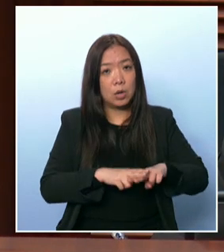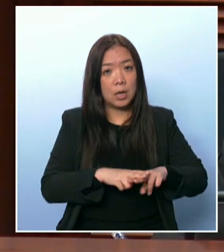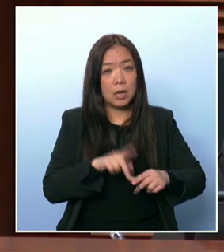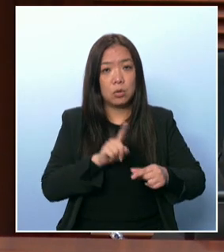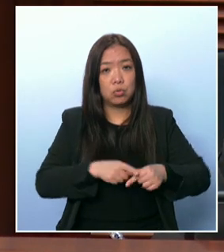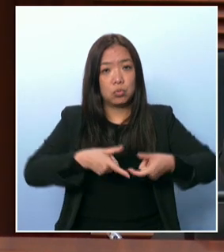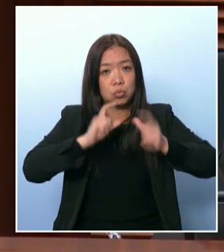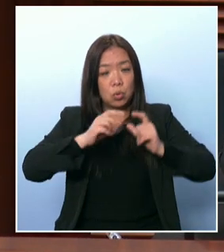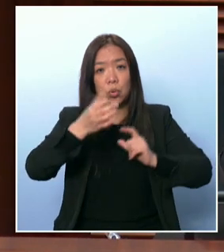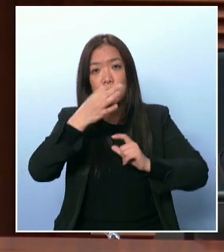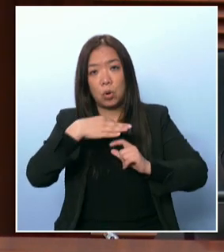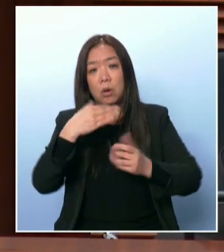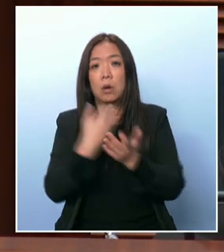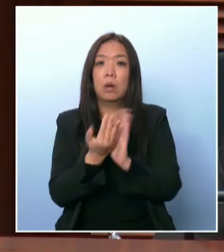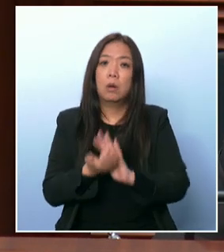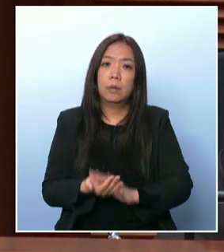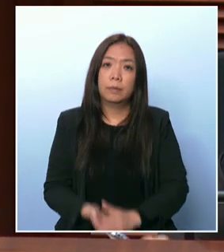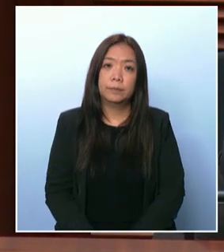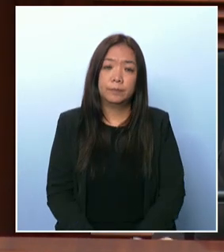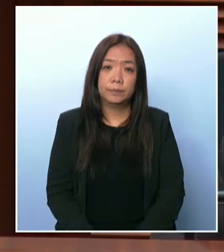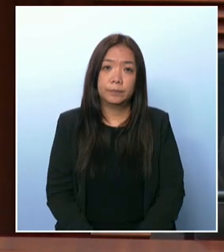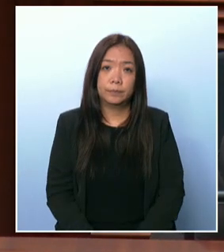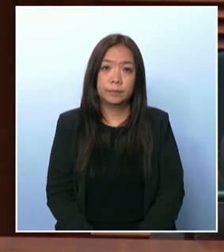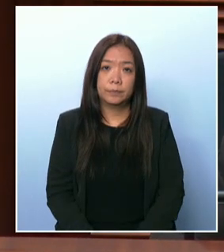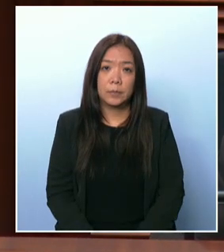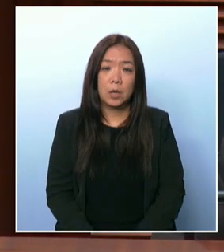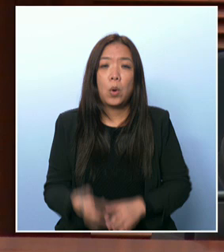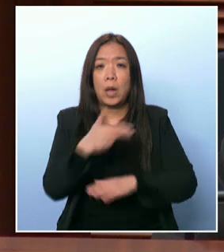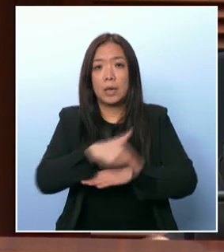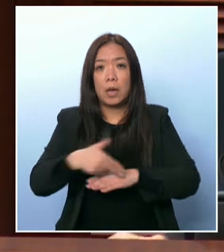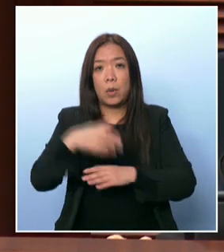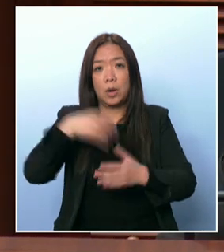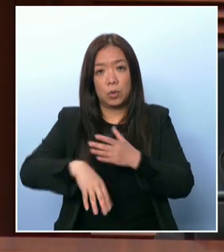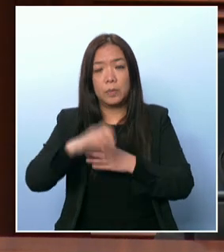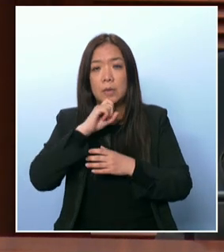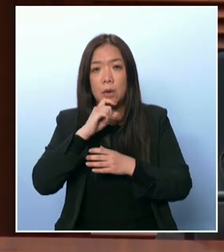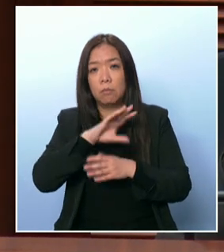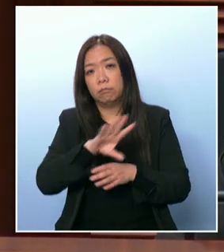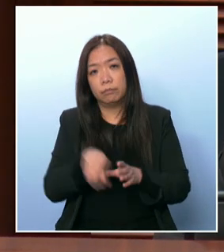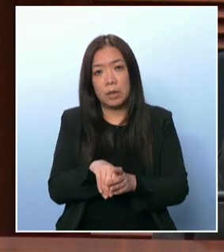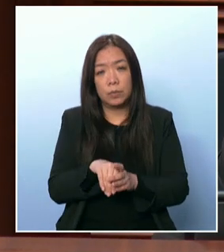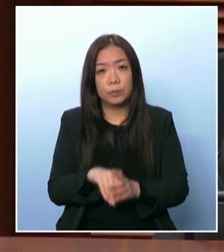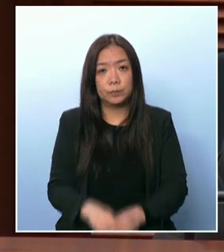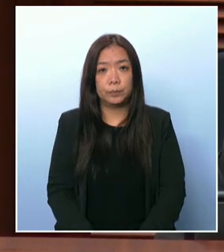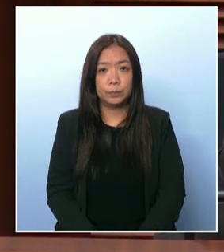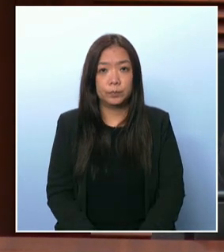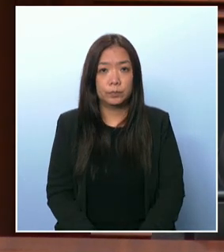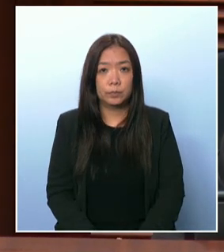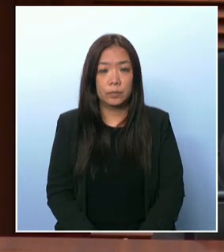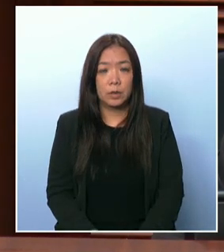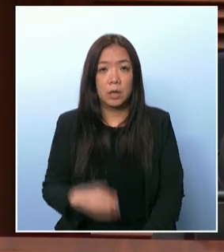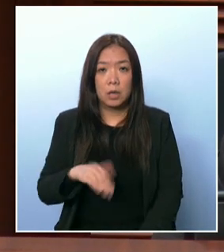Within the year, we will promote Hong Kong as a platform for bringing the